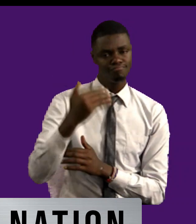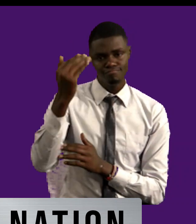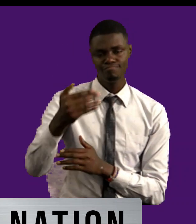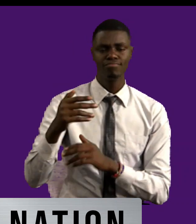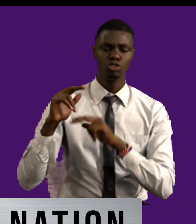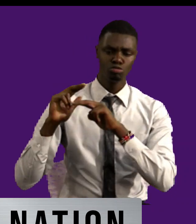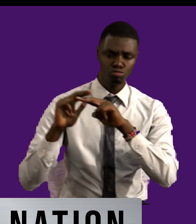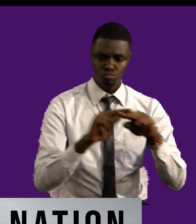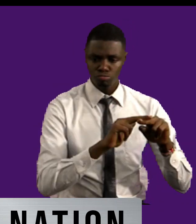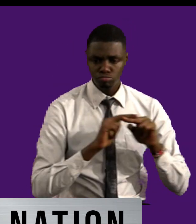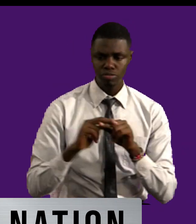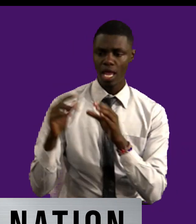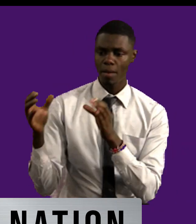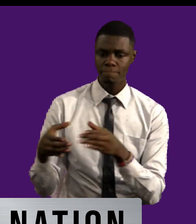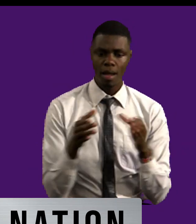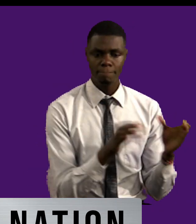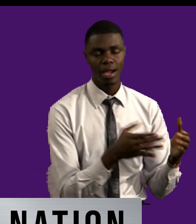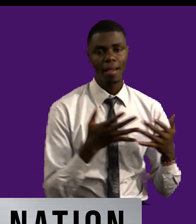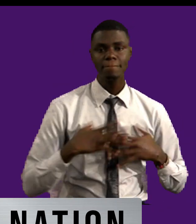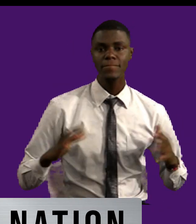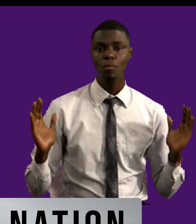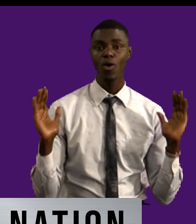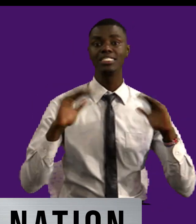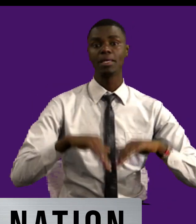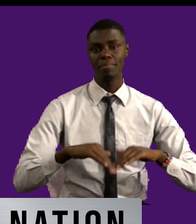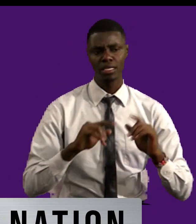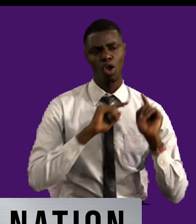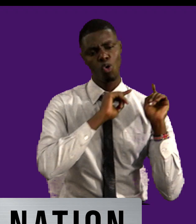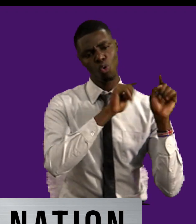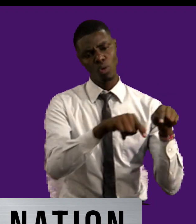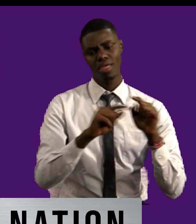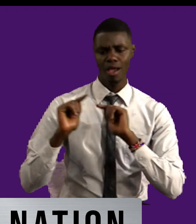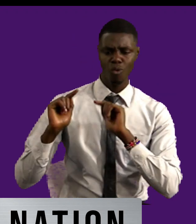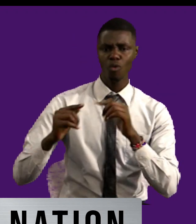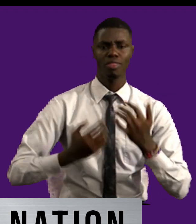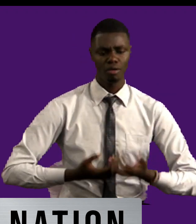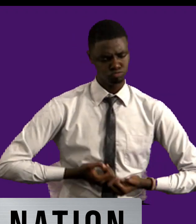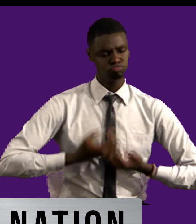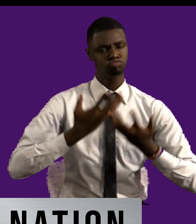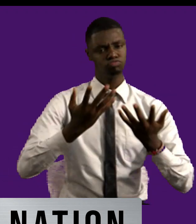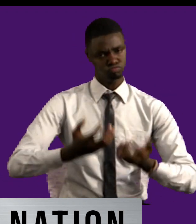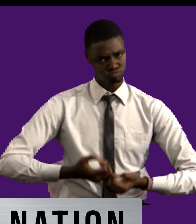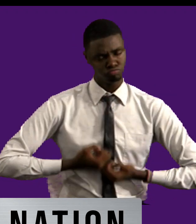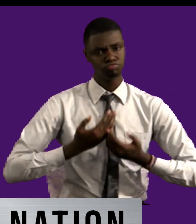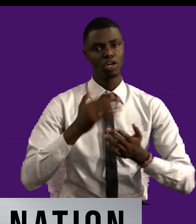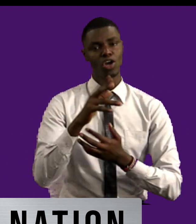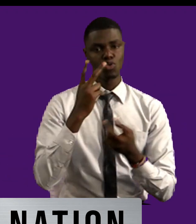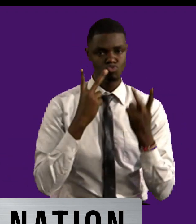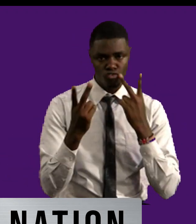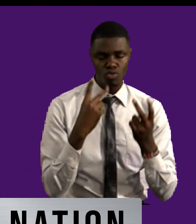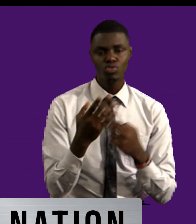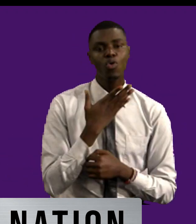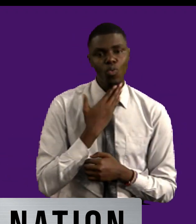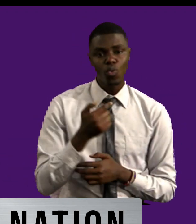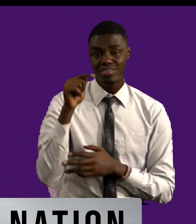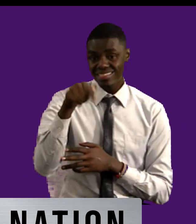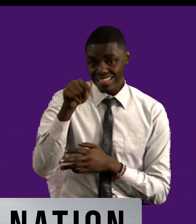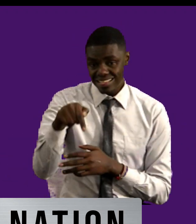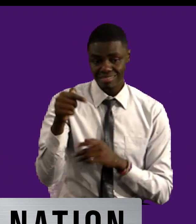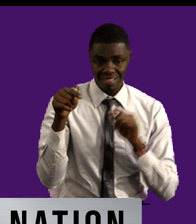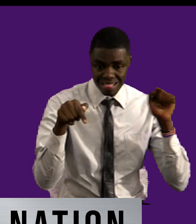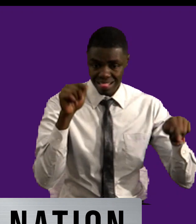sit in barazas, what we call people's assemblies. Go there and air out your grievances. We want now this to